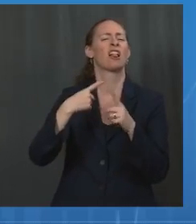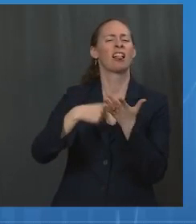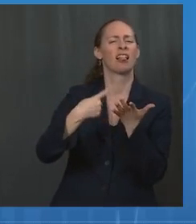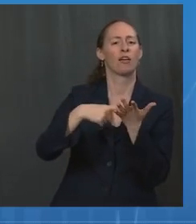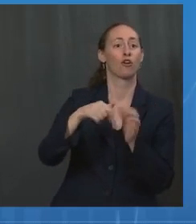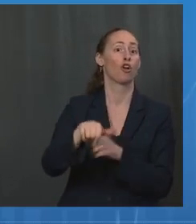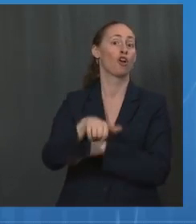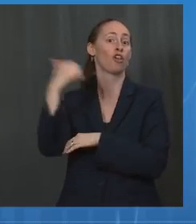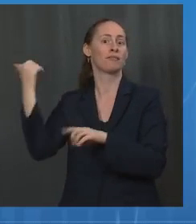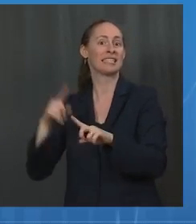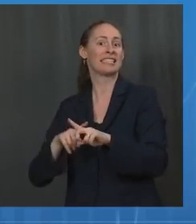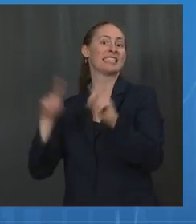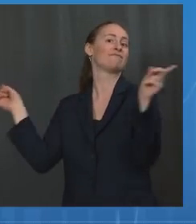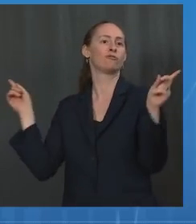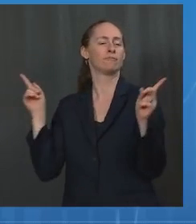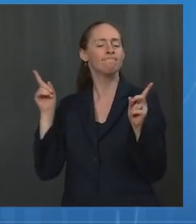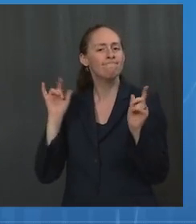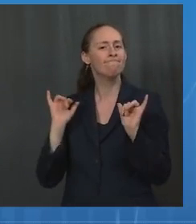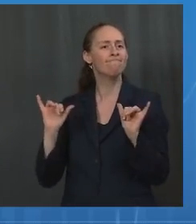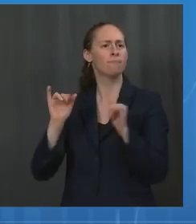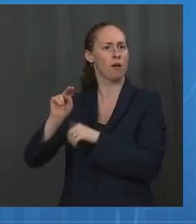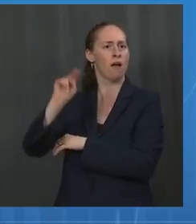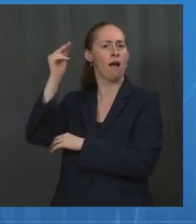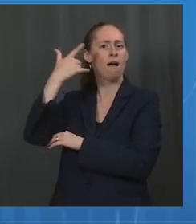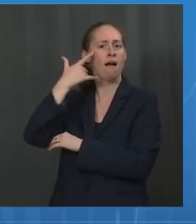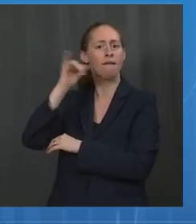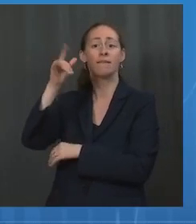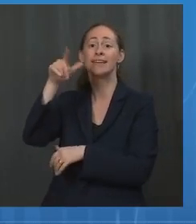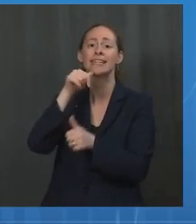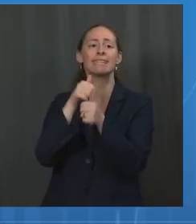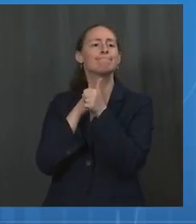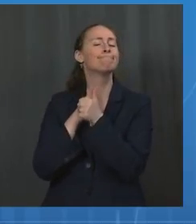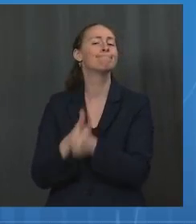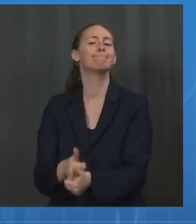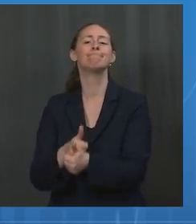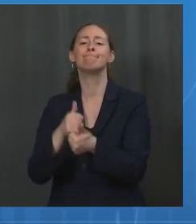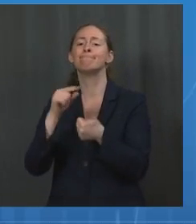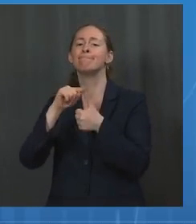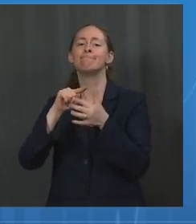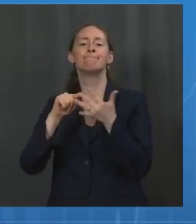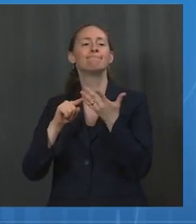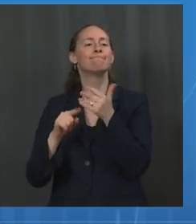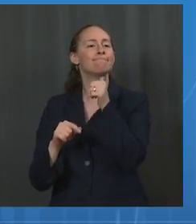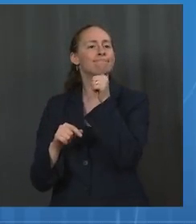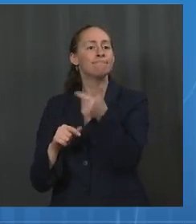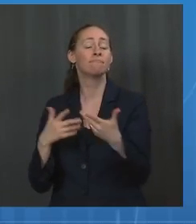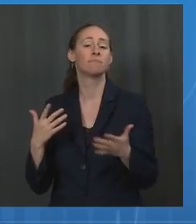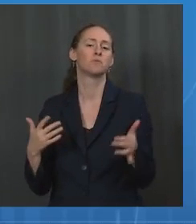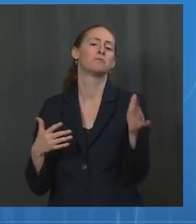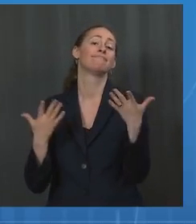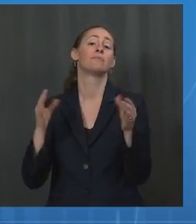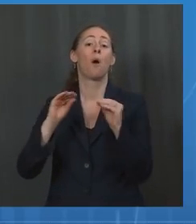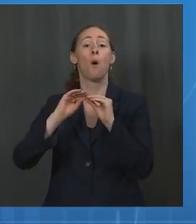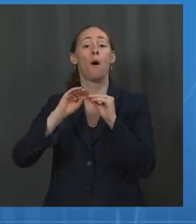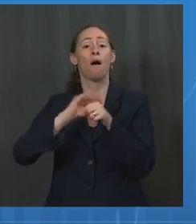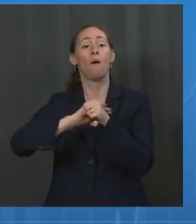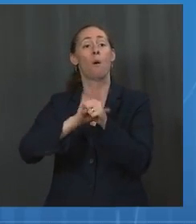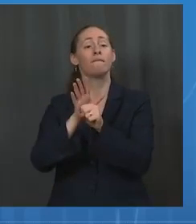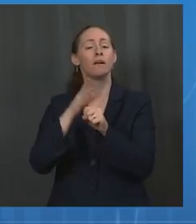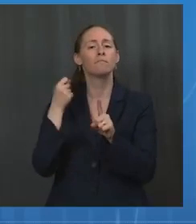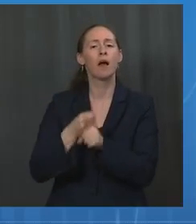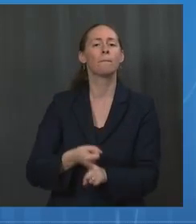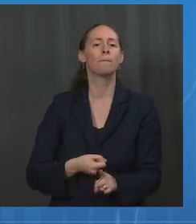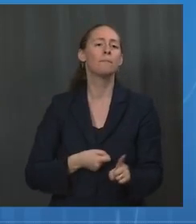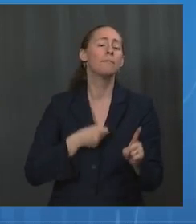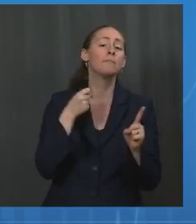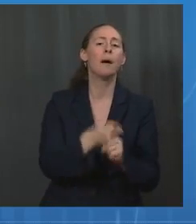of optimal multi-layered prevention can result in spread of COVID in this classroom and beyond. The introduction of the virus